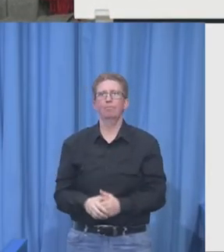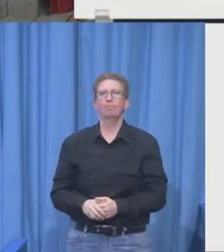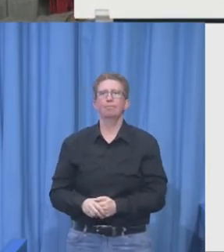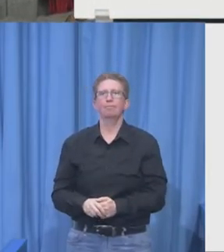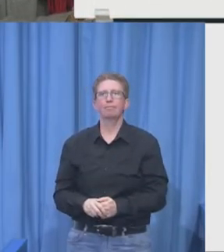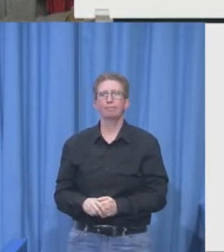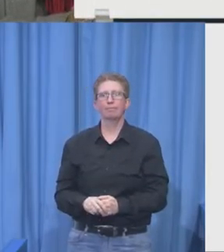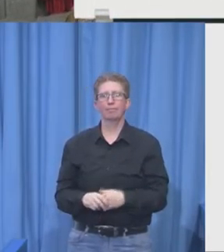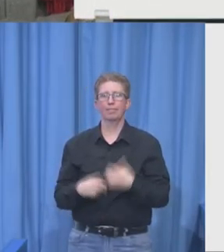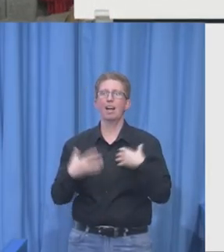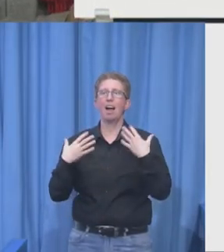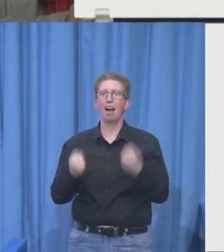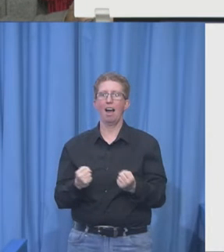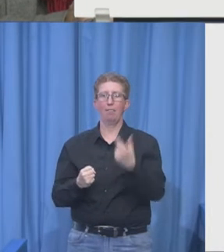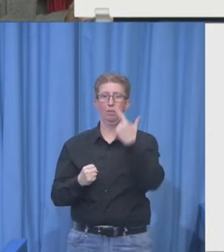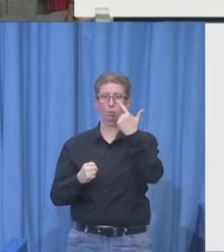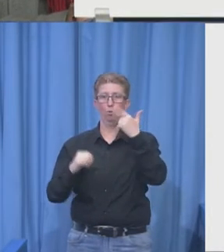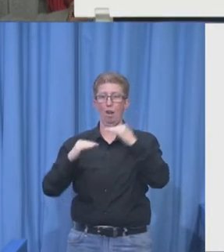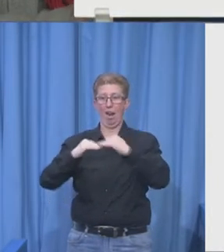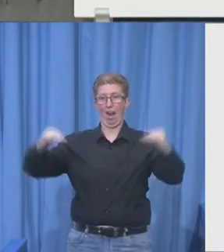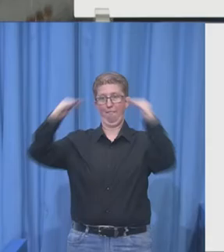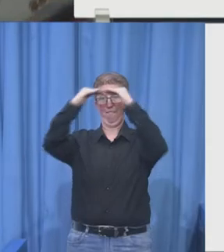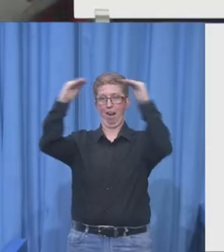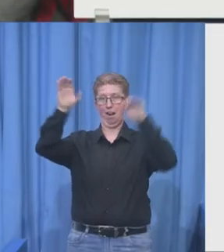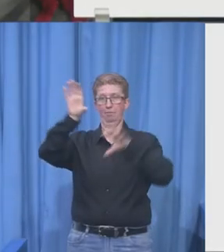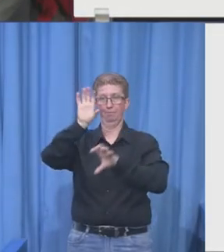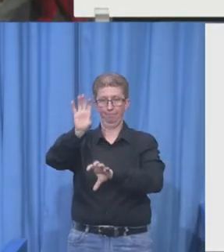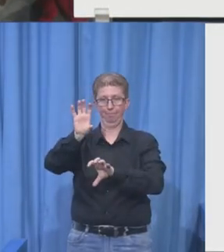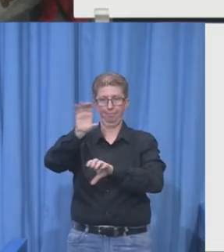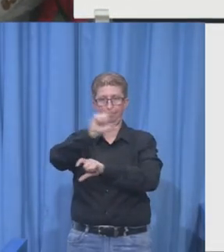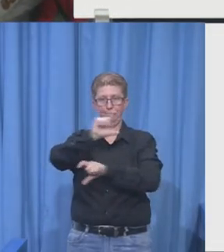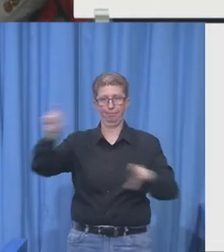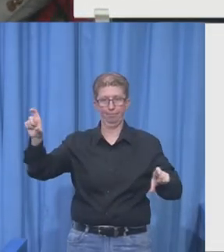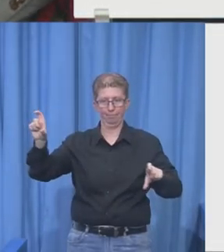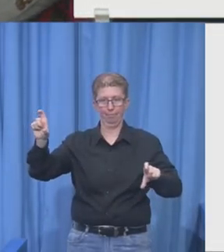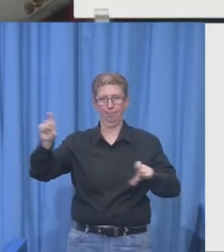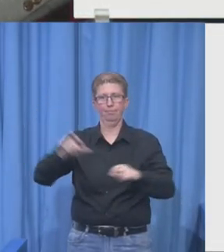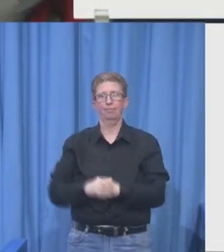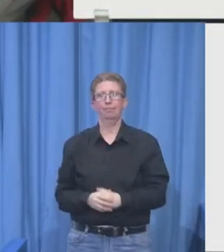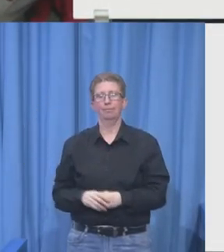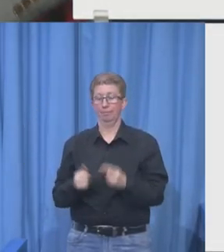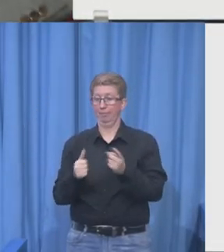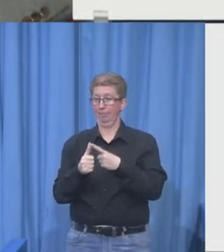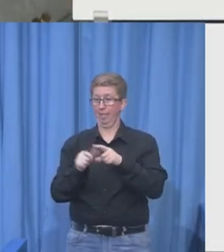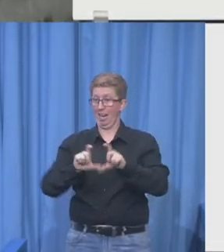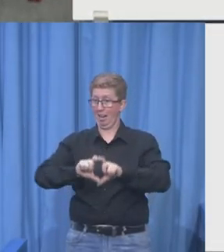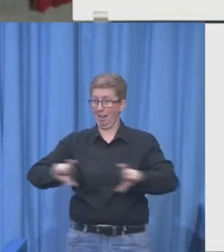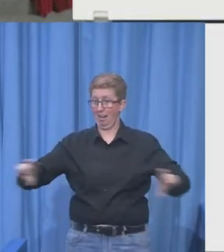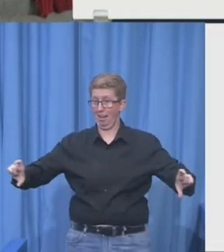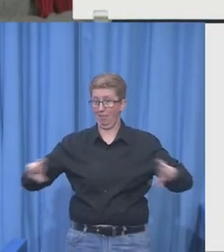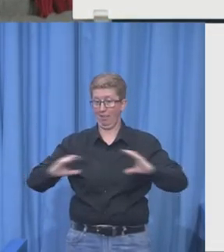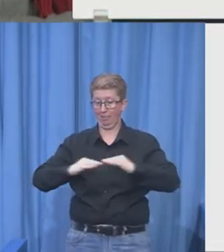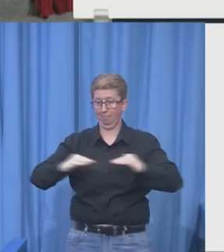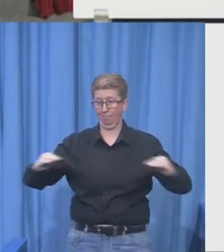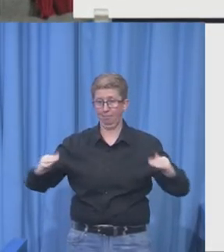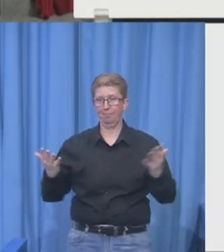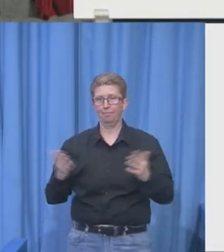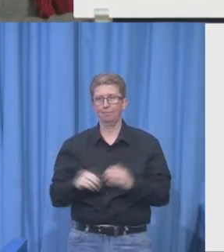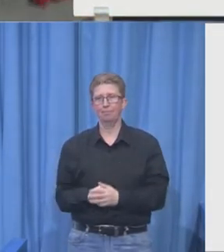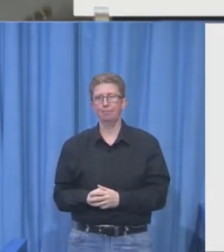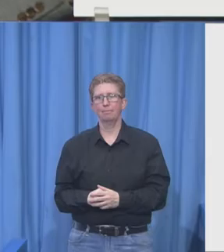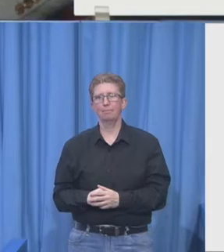permanent synergy in our Office of Social Innovation. One level is sort of what I call the macro level, in which